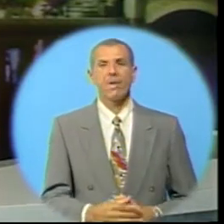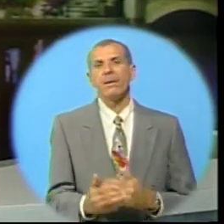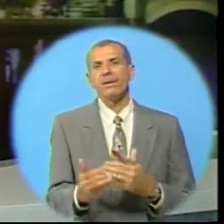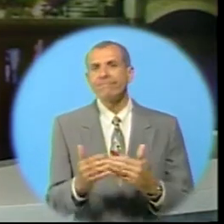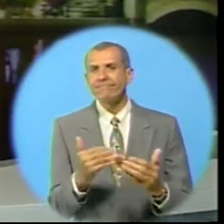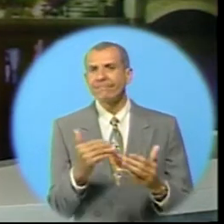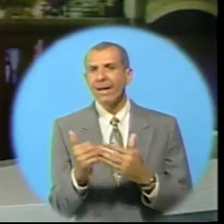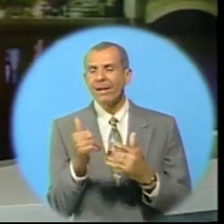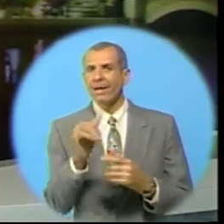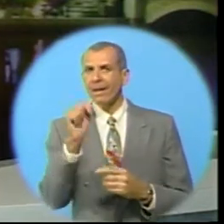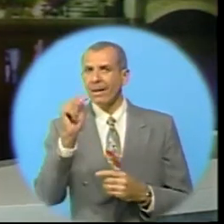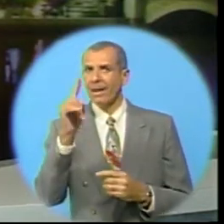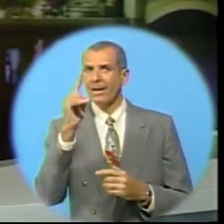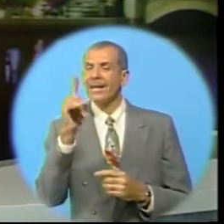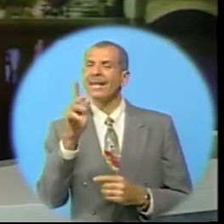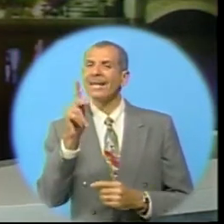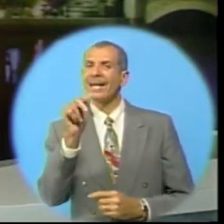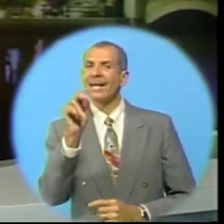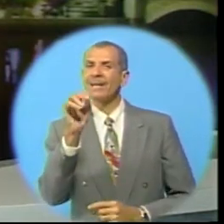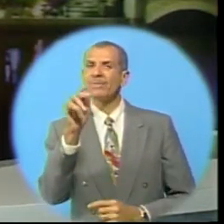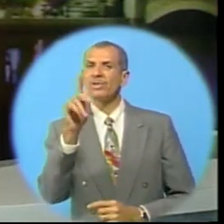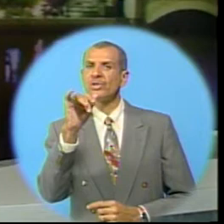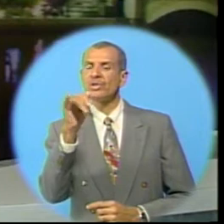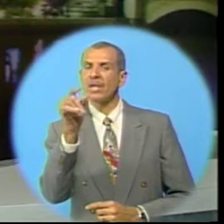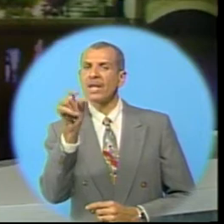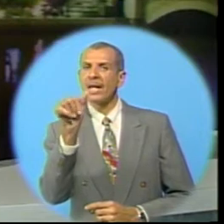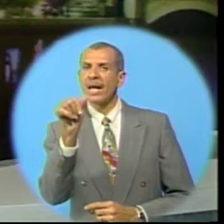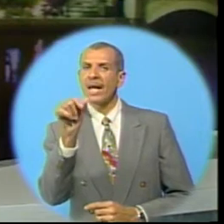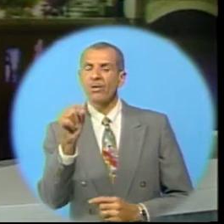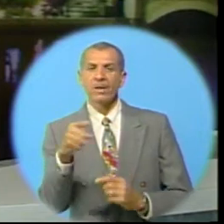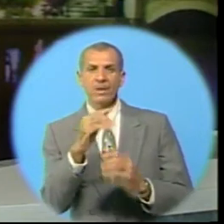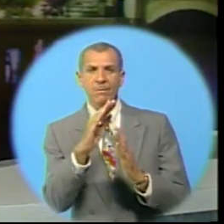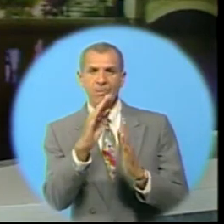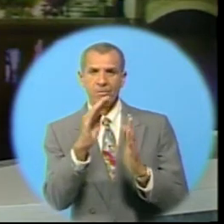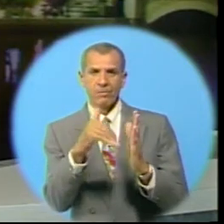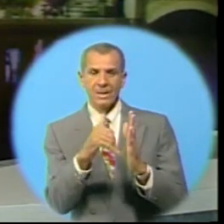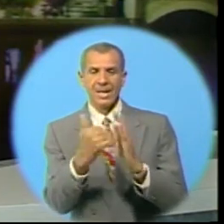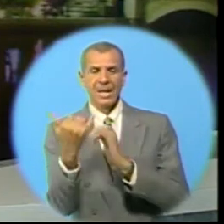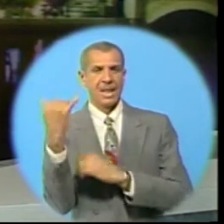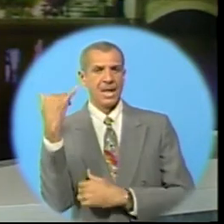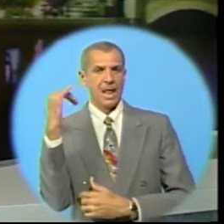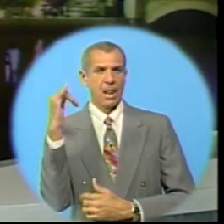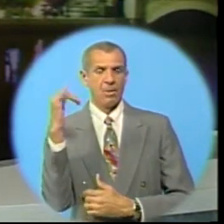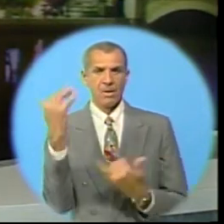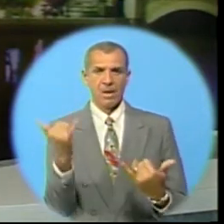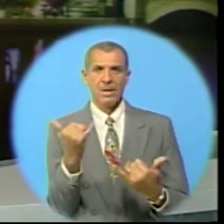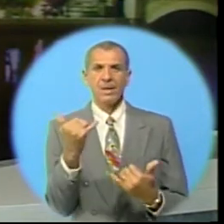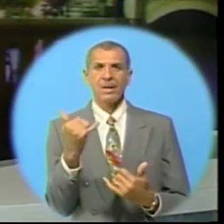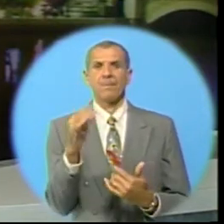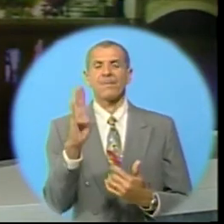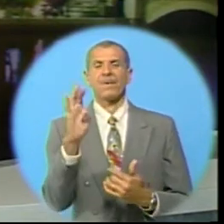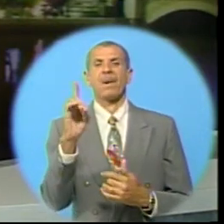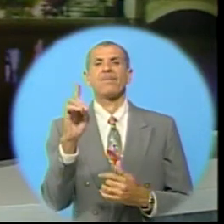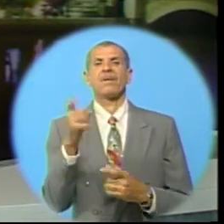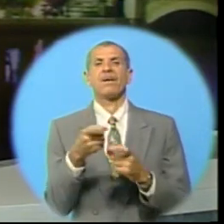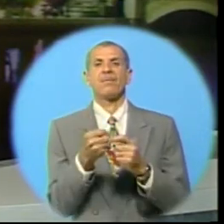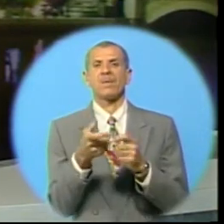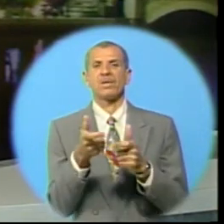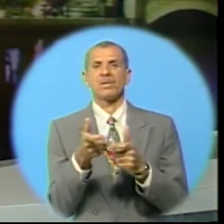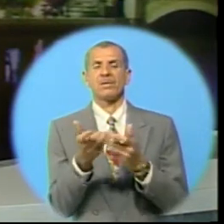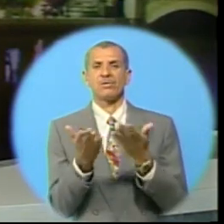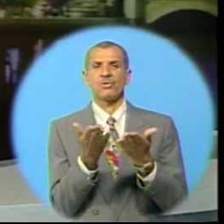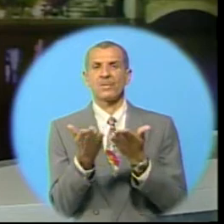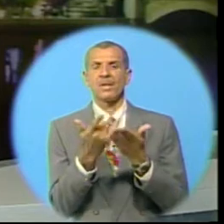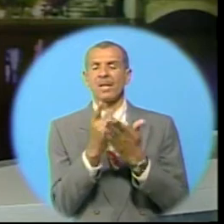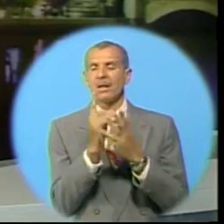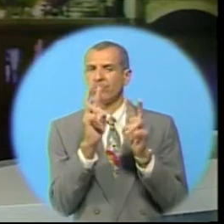Despite the alert level at the Kikumjeni volcano of Grenada being lowered to yellow, the Department of Emergency Management is continuing to monitor